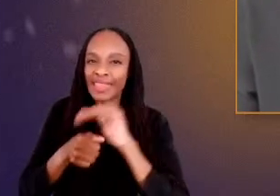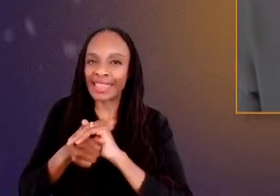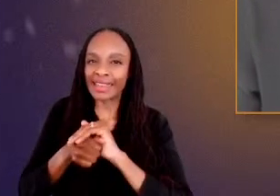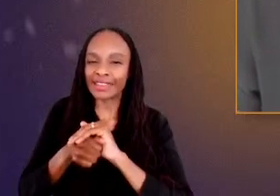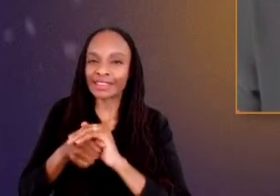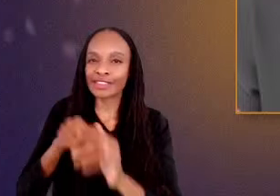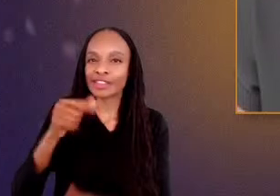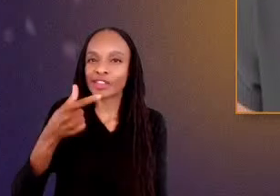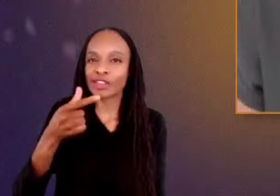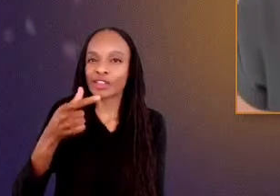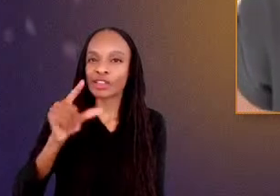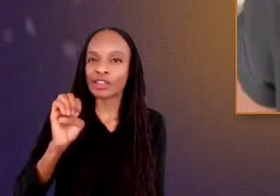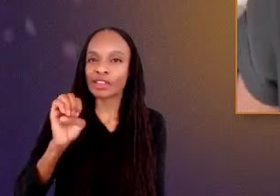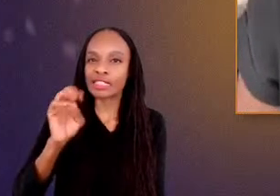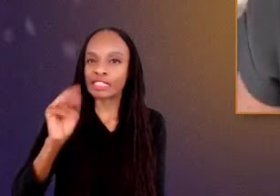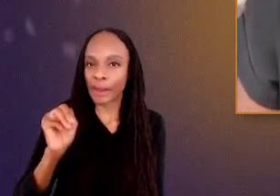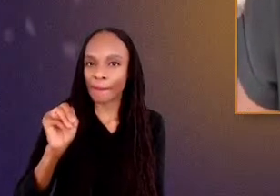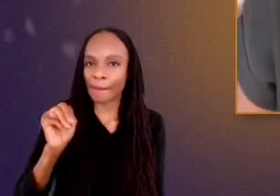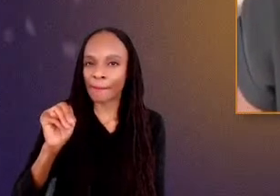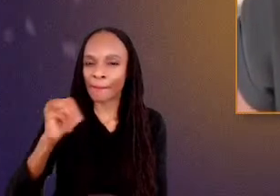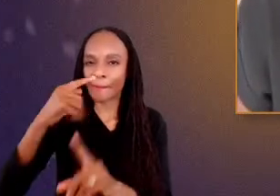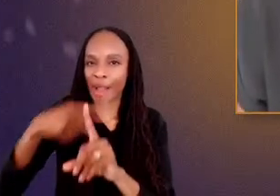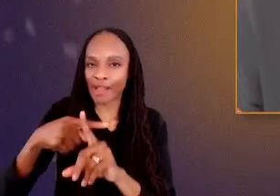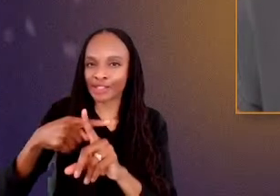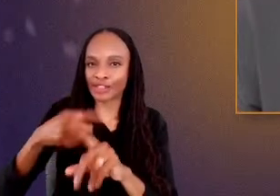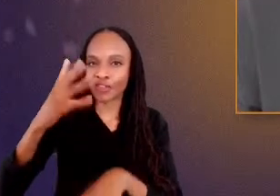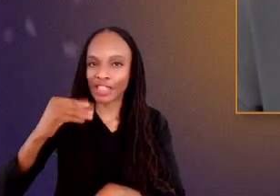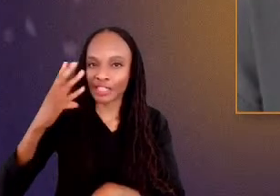where you had positive experiences?